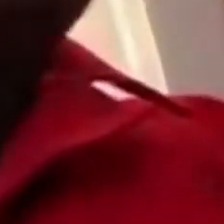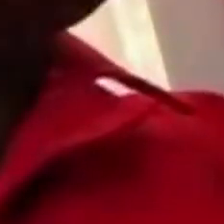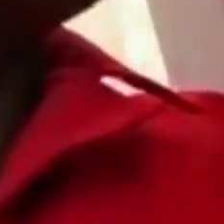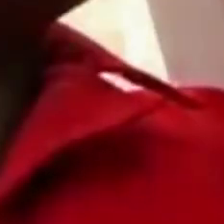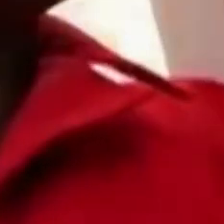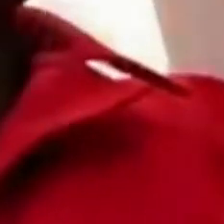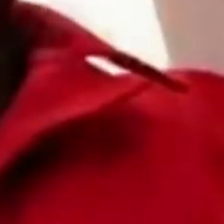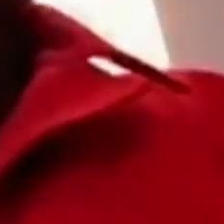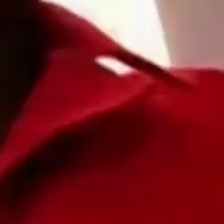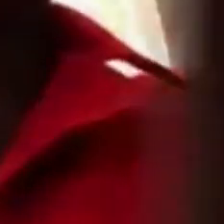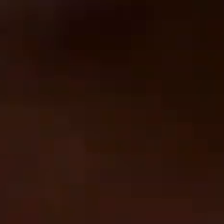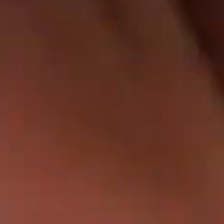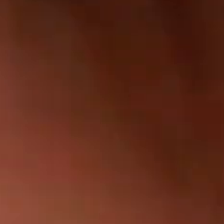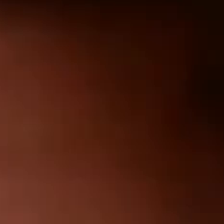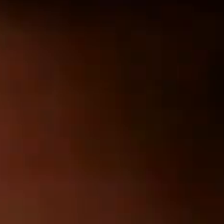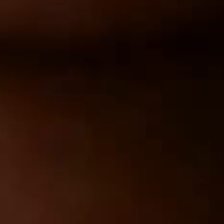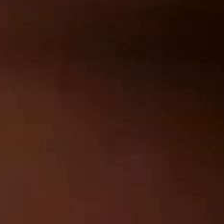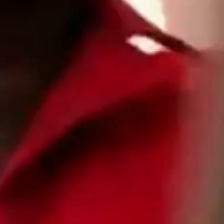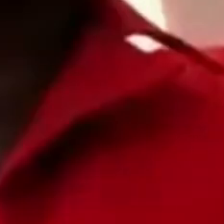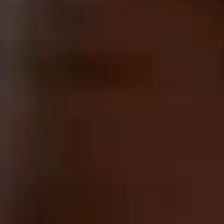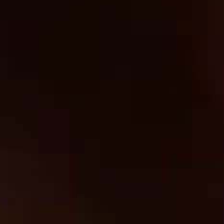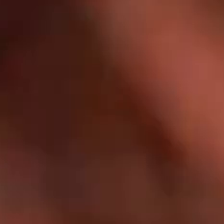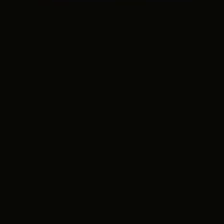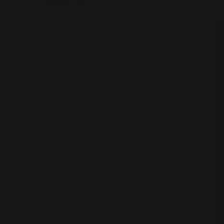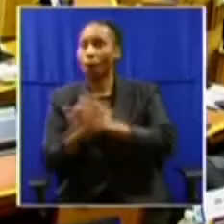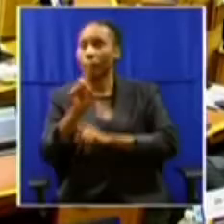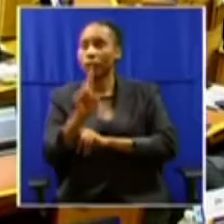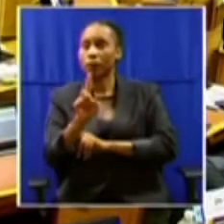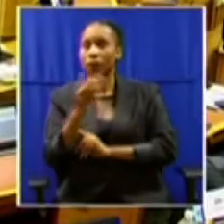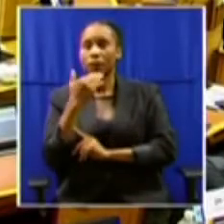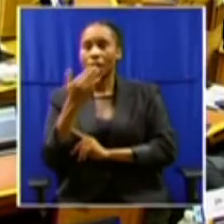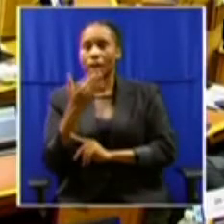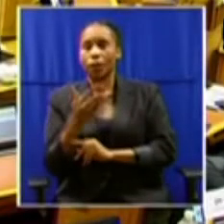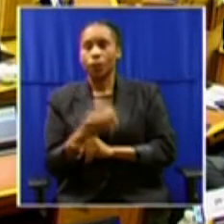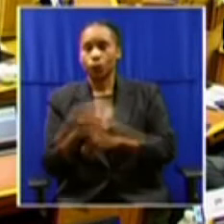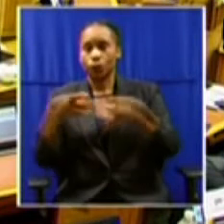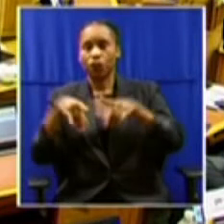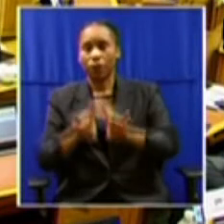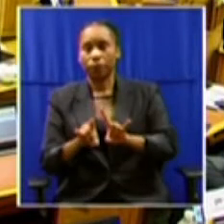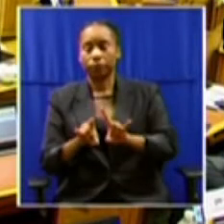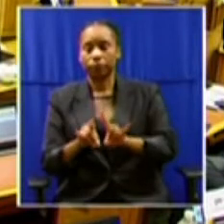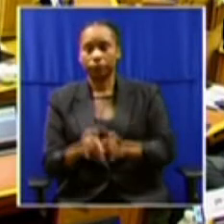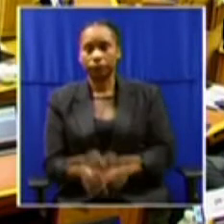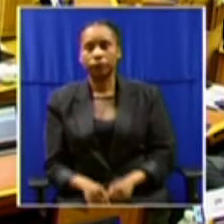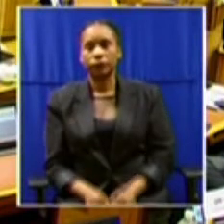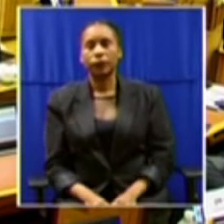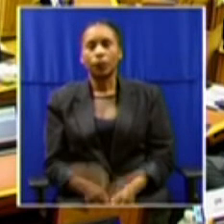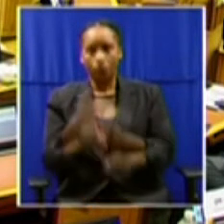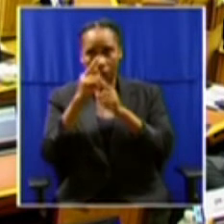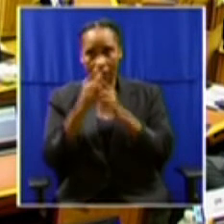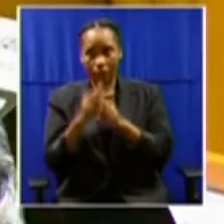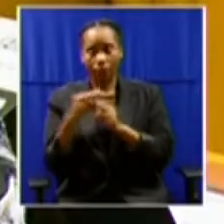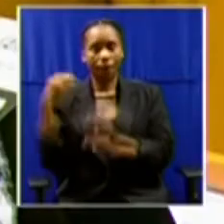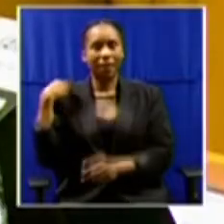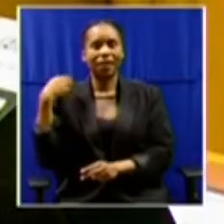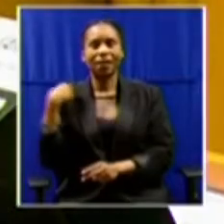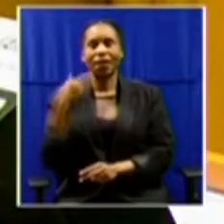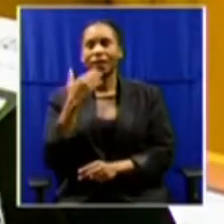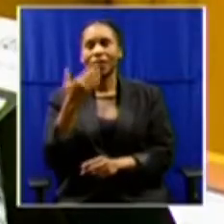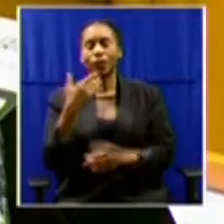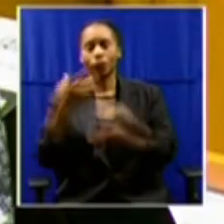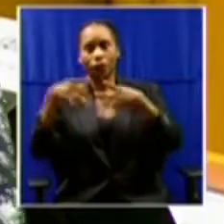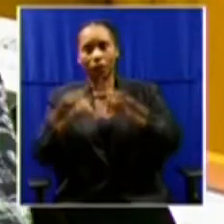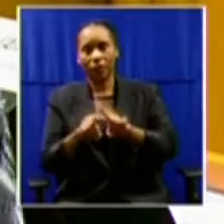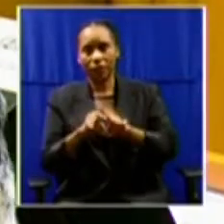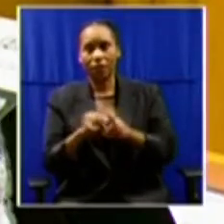they left the country? Thanks, Chair. Thank you, Mama Fanya. The Honorable, the Minister. Thank you, Chairperson, and thank